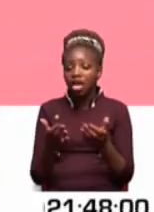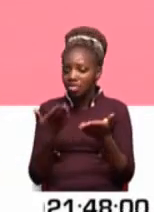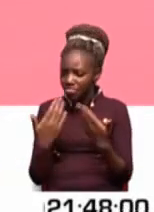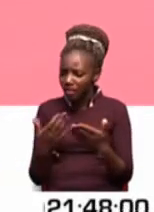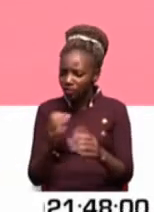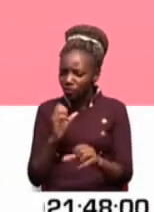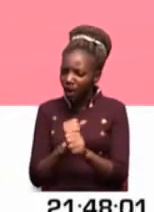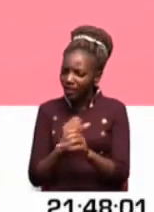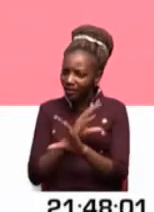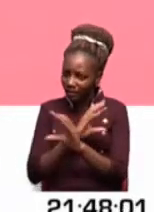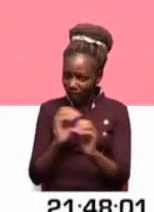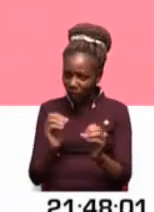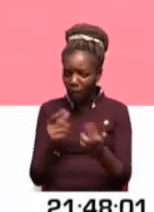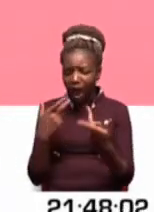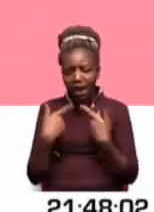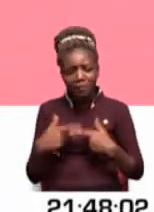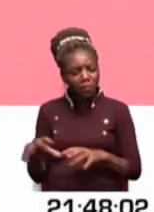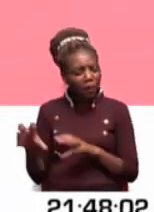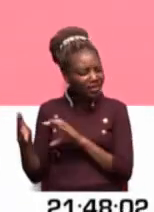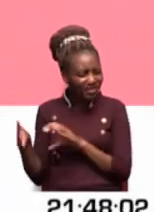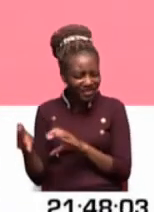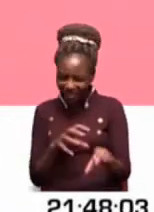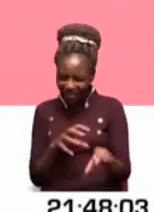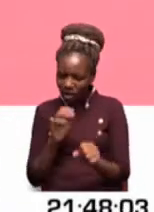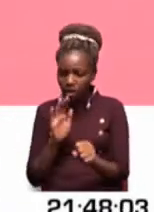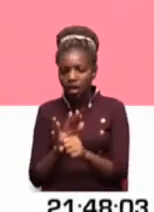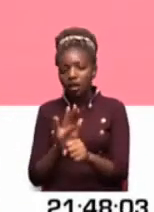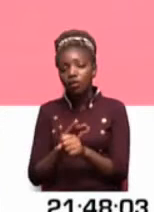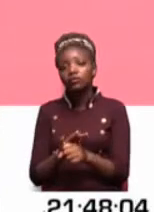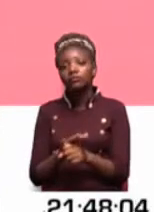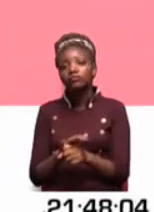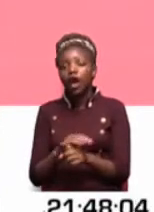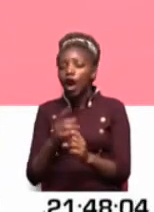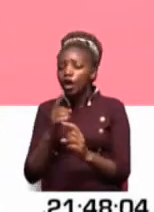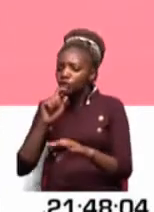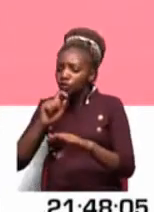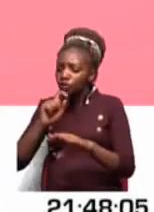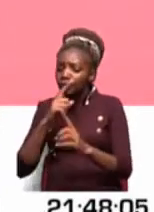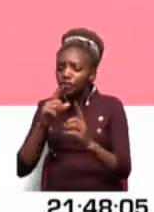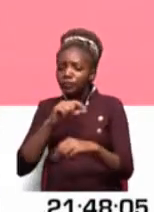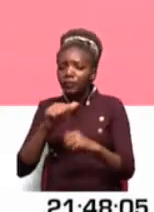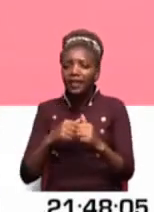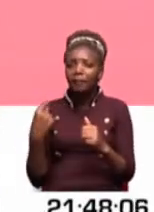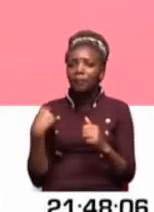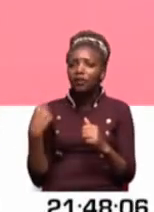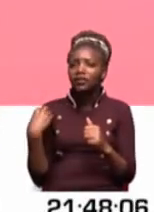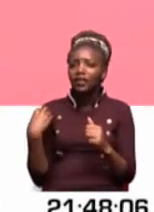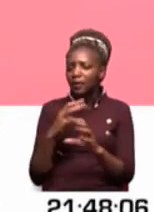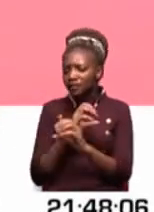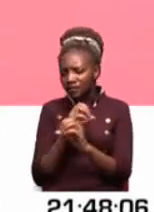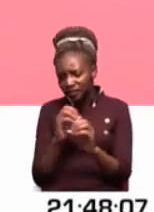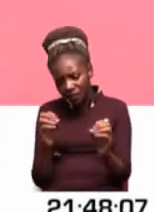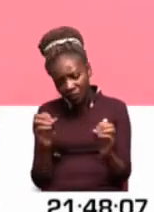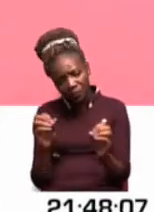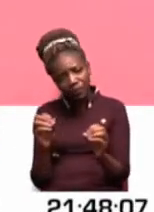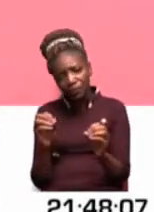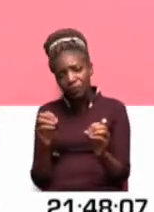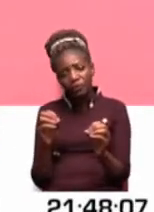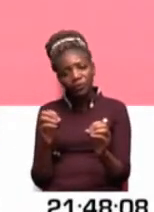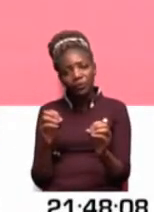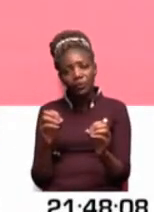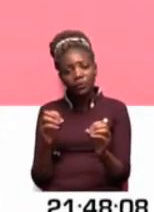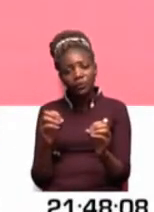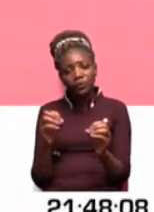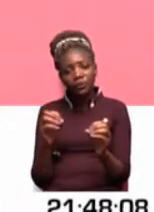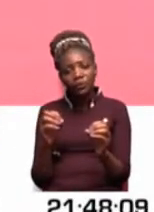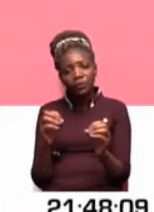people are despairing. Uh-huh. And so it's not enough to talk about numbers. It's not enough to talk about stadia or stadiums. It's